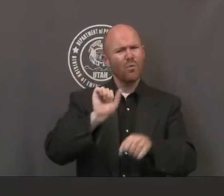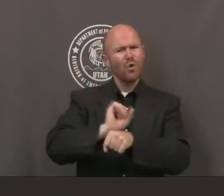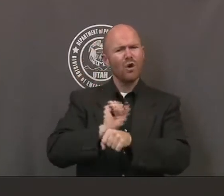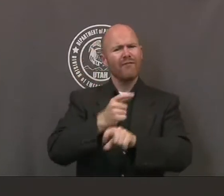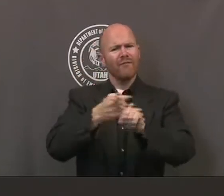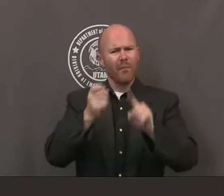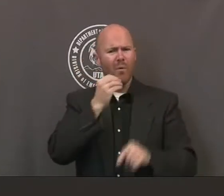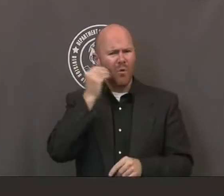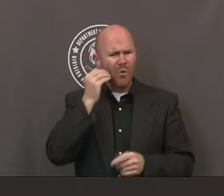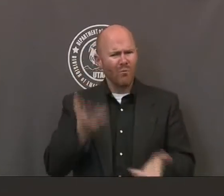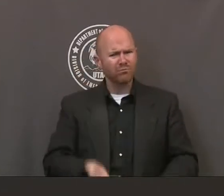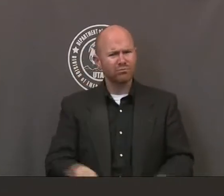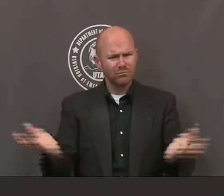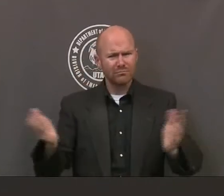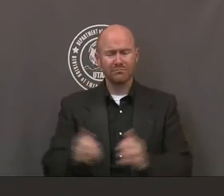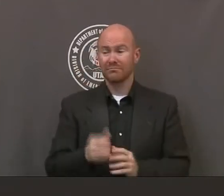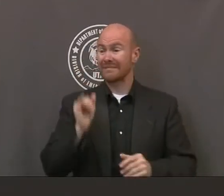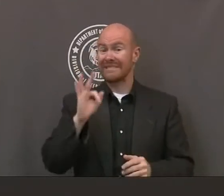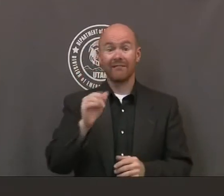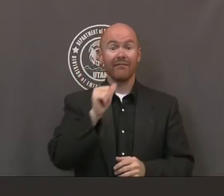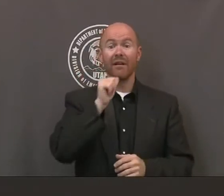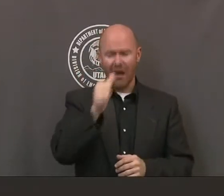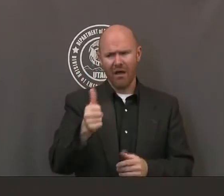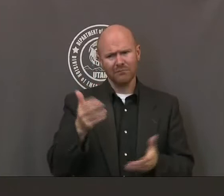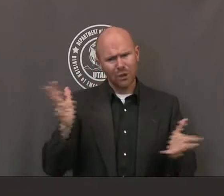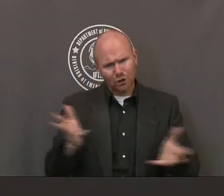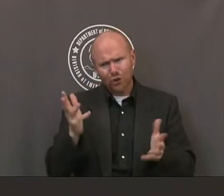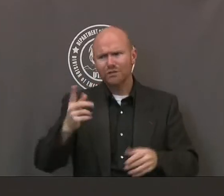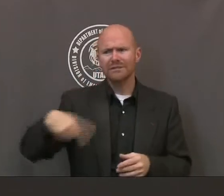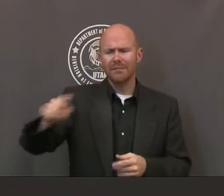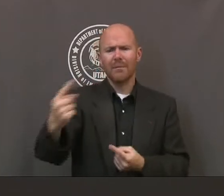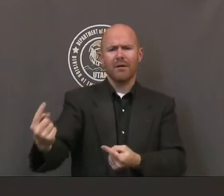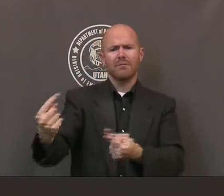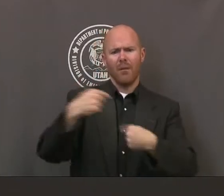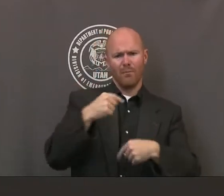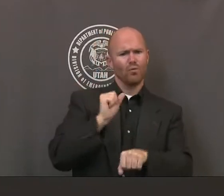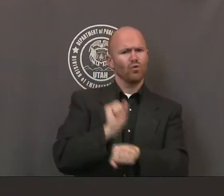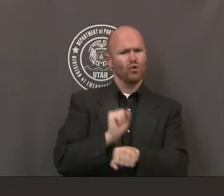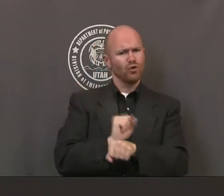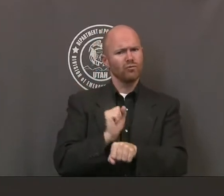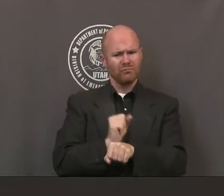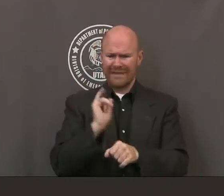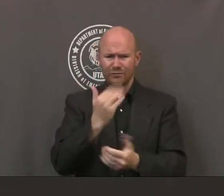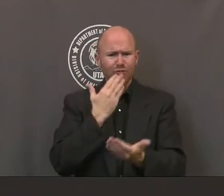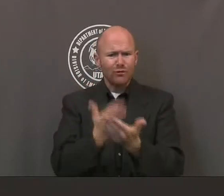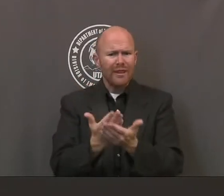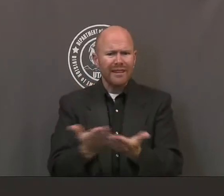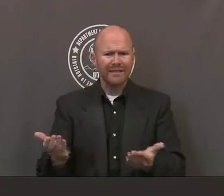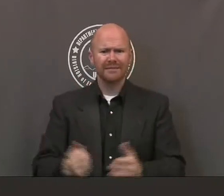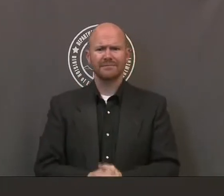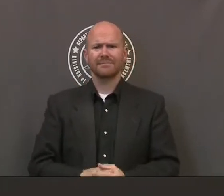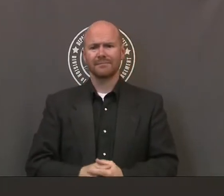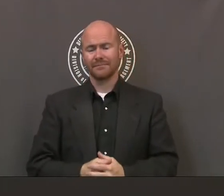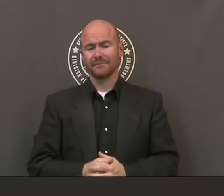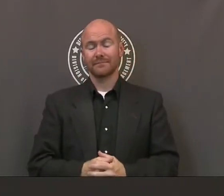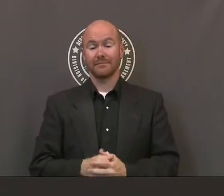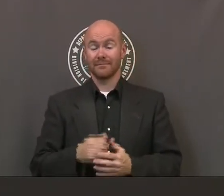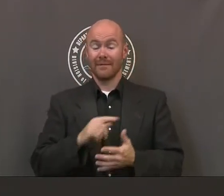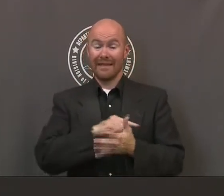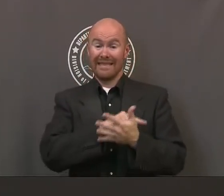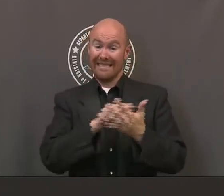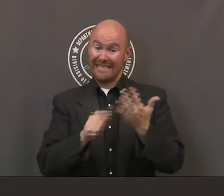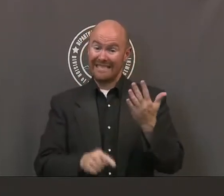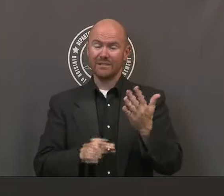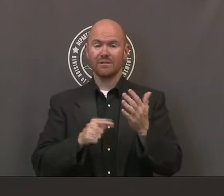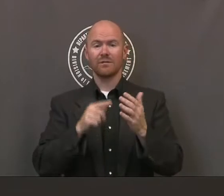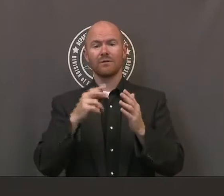Otherwise, encourage them to come to work and to participate as is feasible to the operations. Furthermore, the following requirements and recommendations